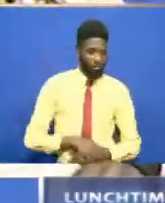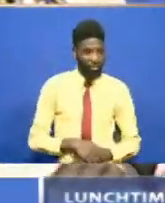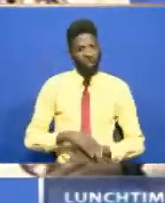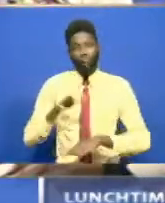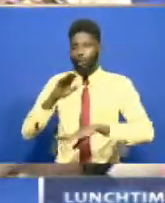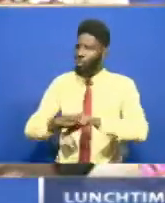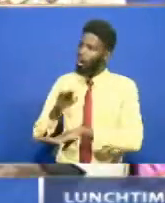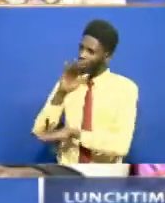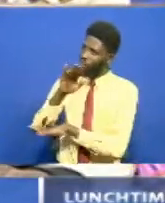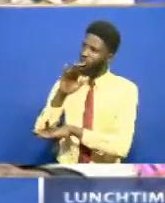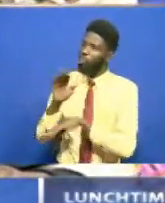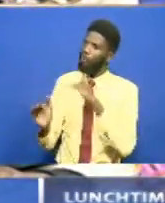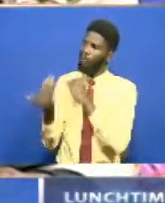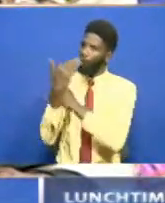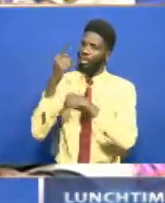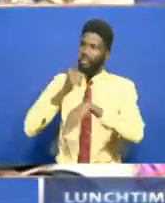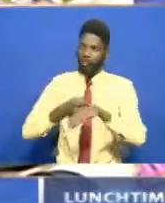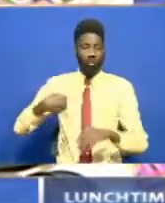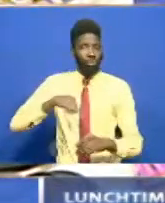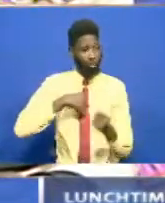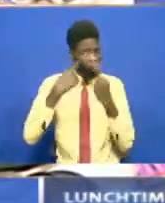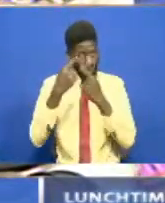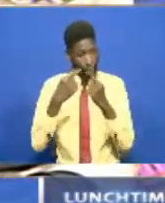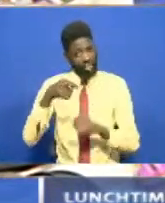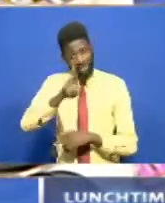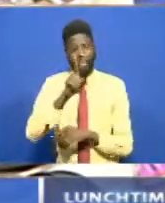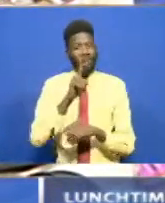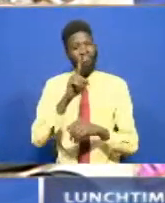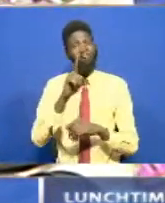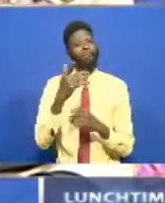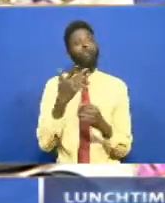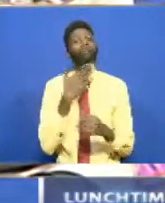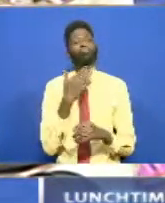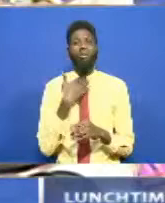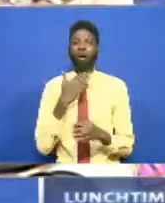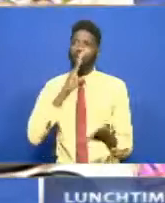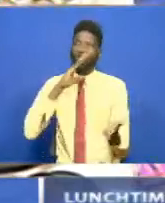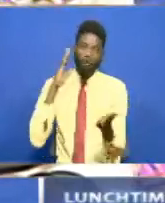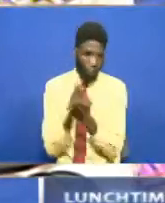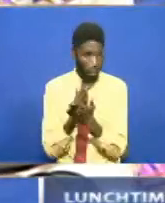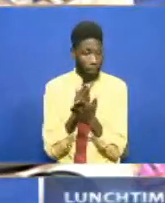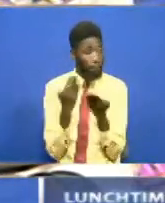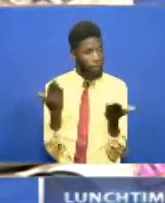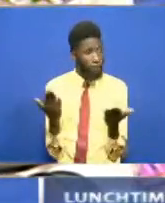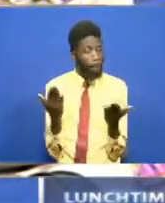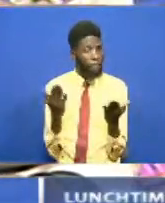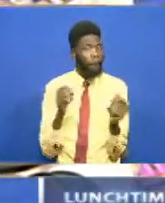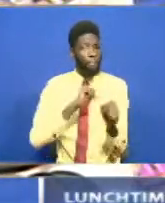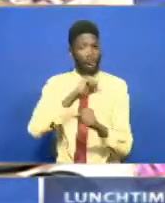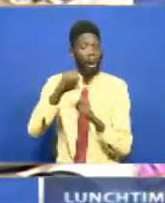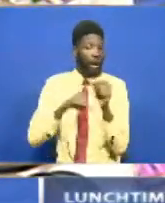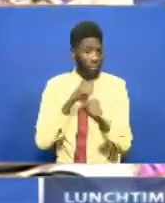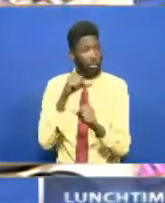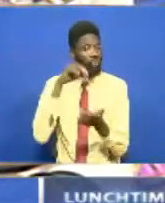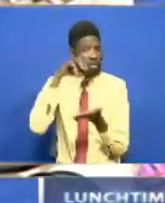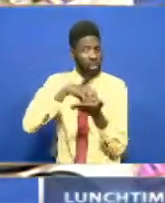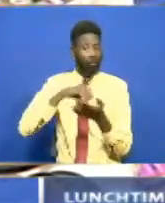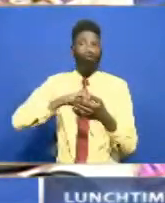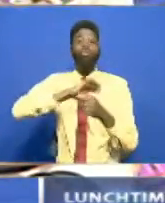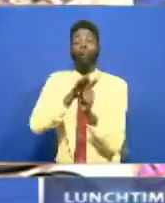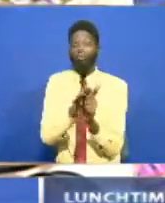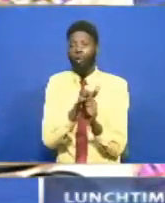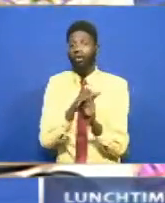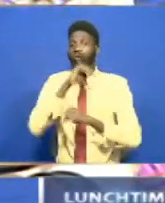you. Earlier when we spoke, you were just about to get a clear confirmation about the cases of COVID-19 in the school and the